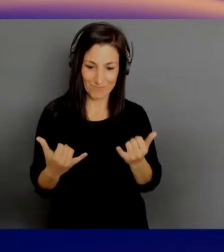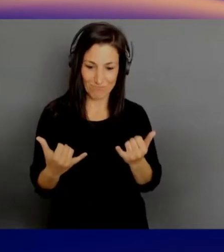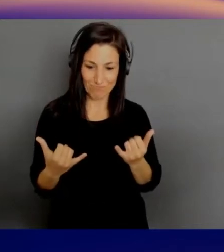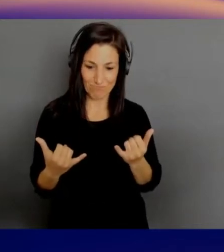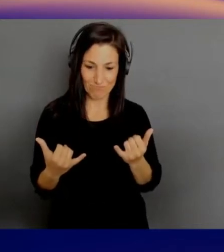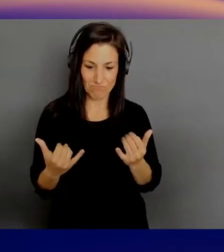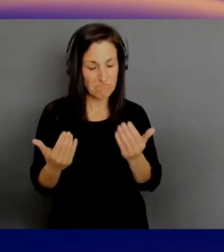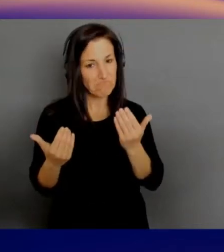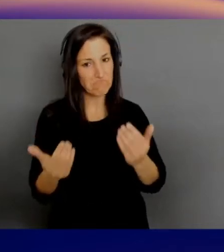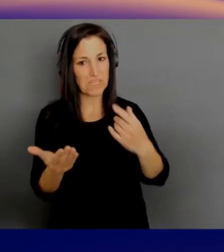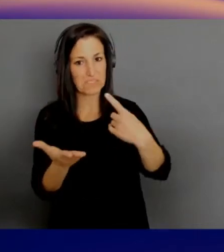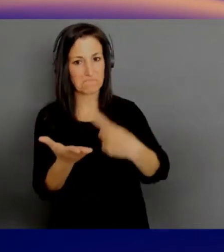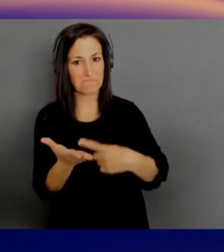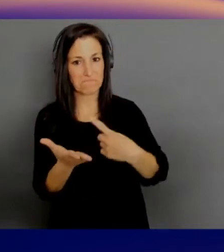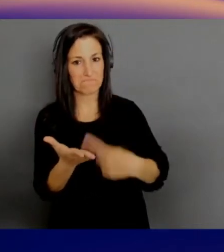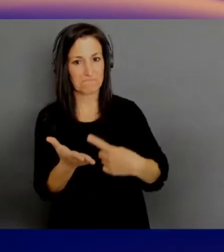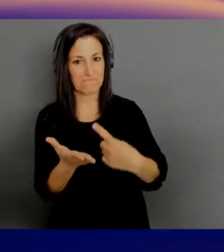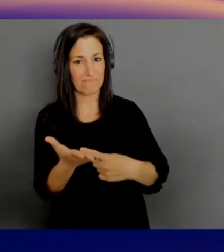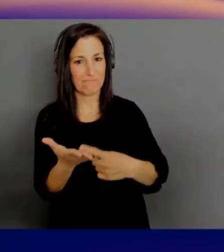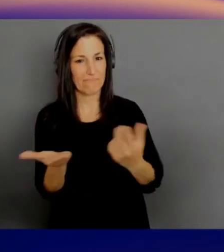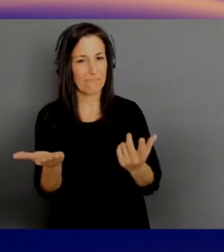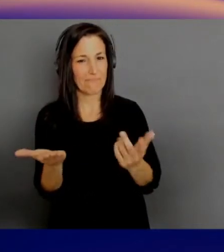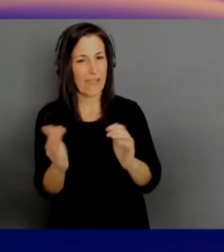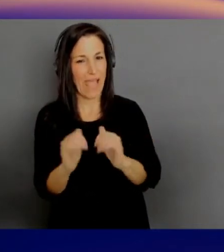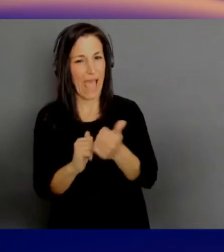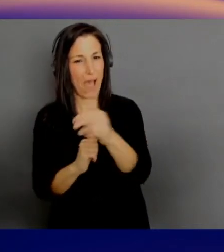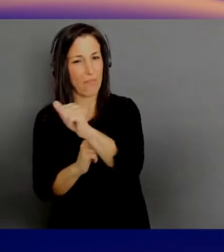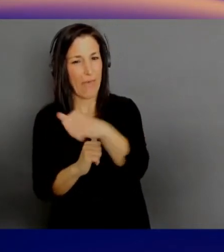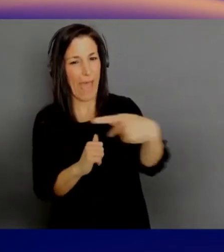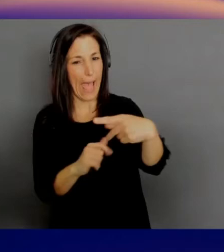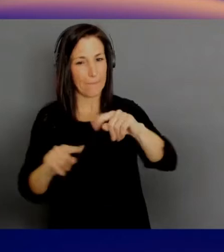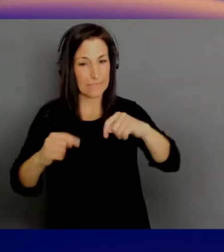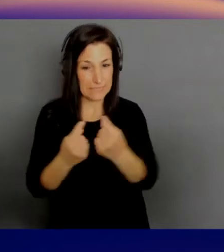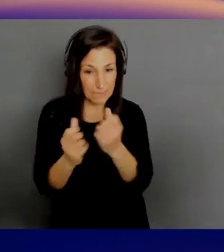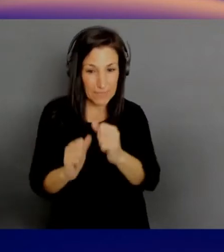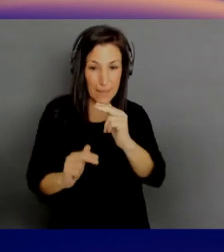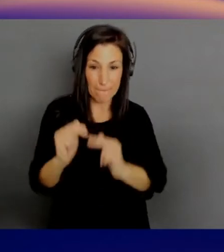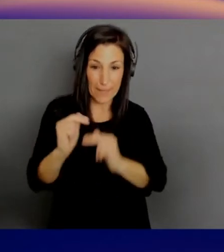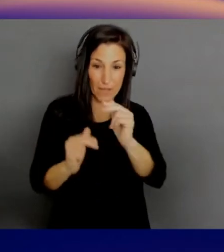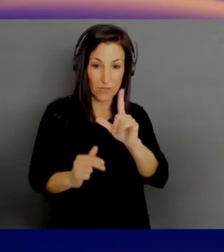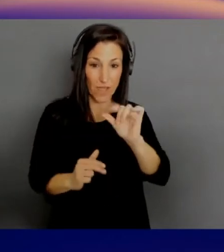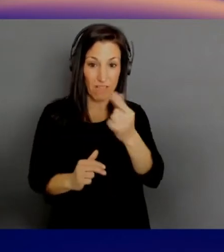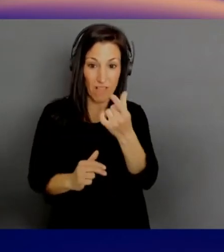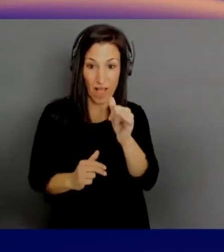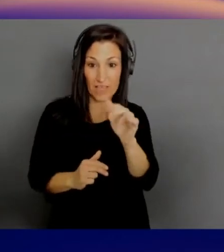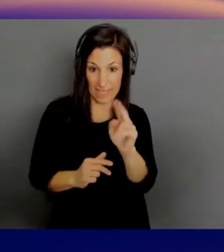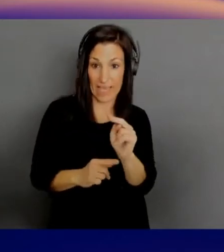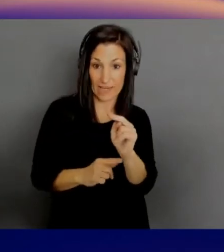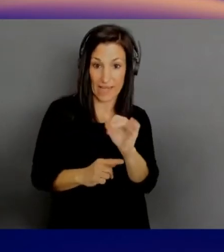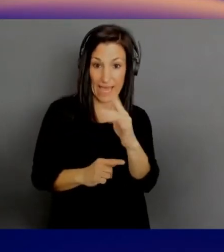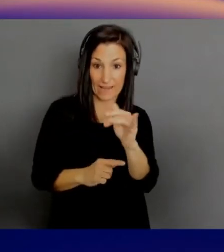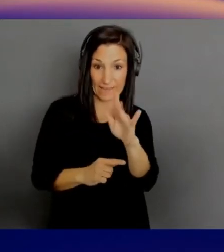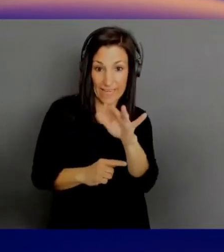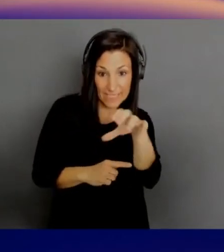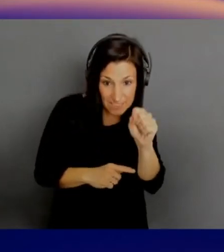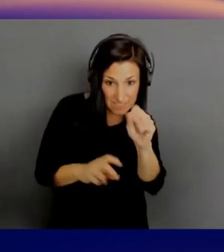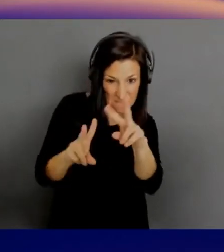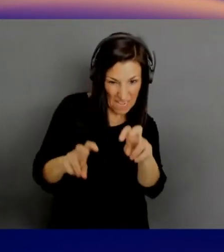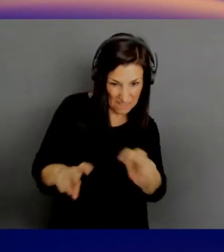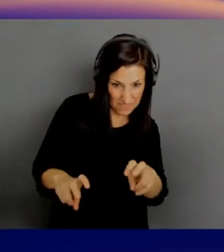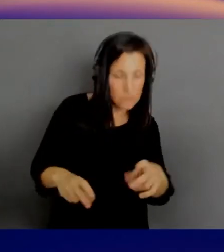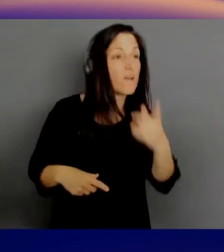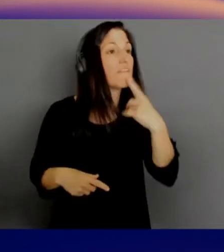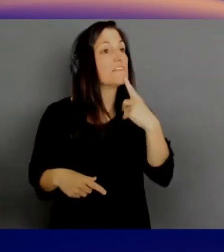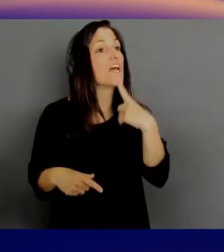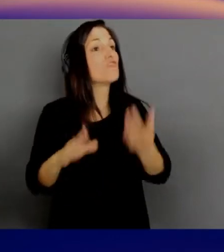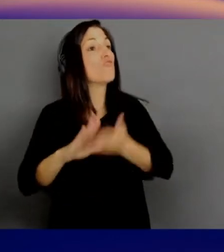how application team can build a log analytics, right? Let's say you are running a website. You wanted to monitor